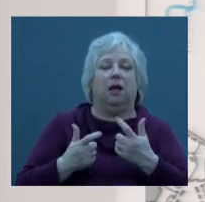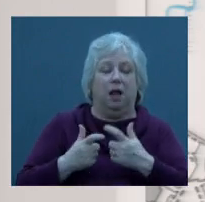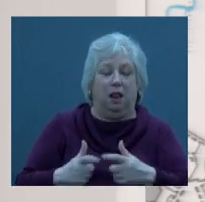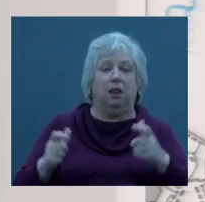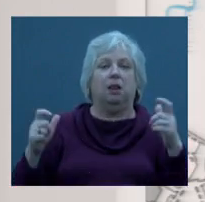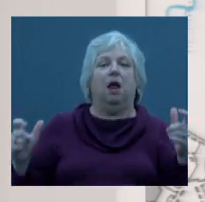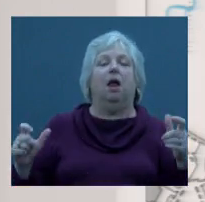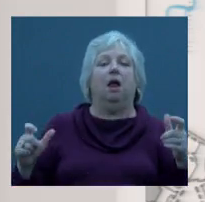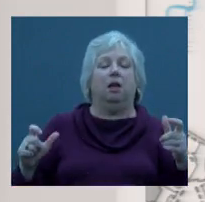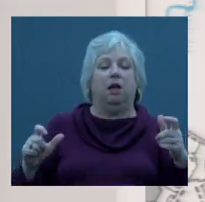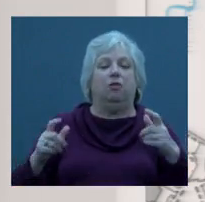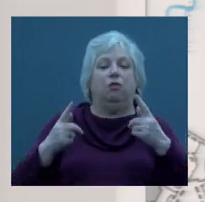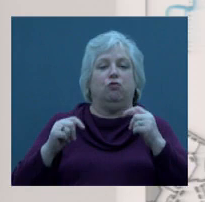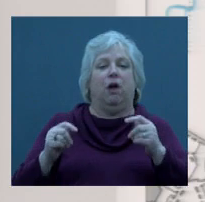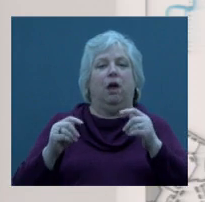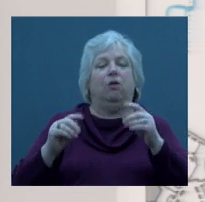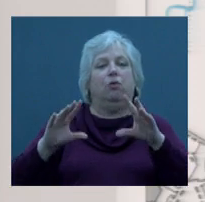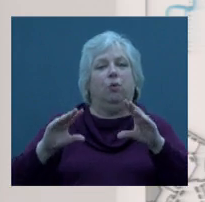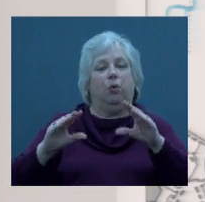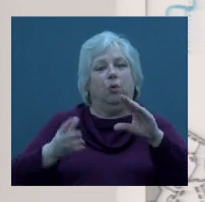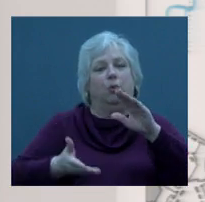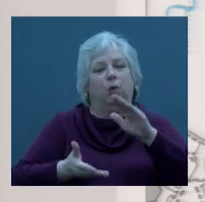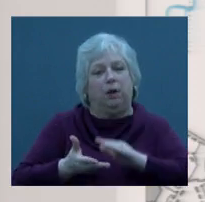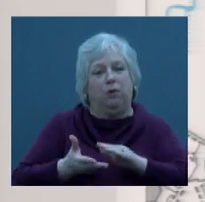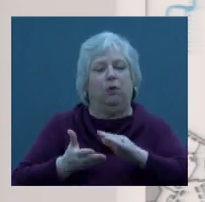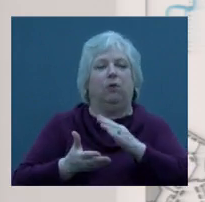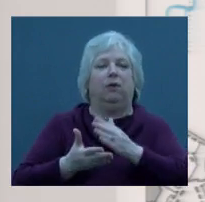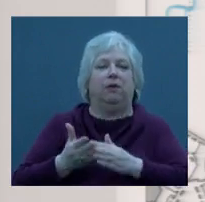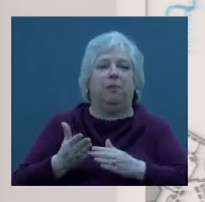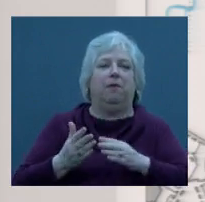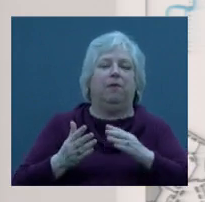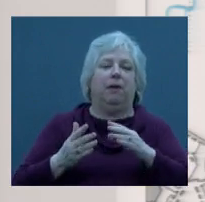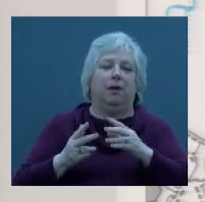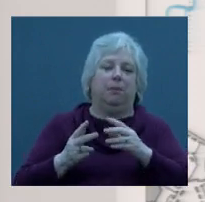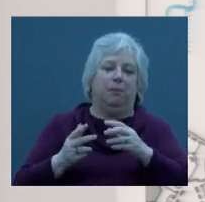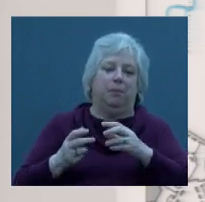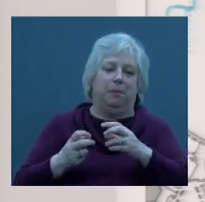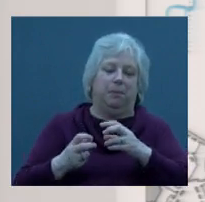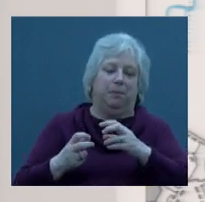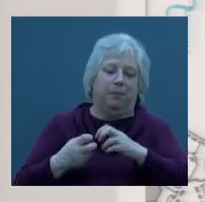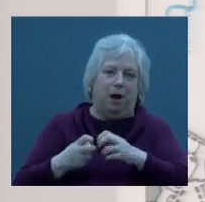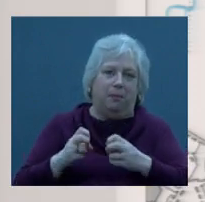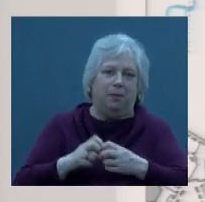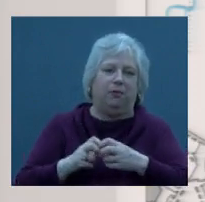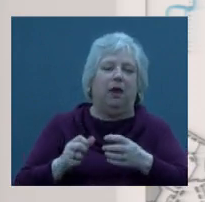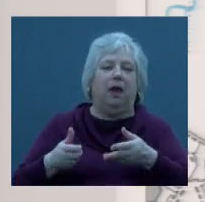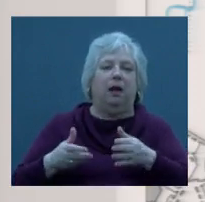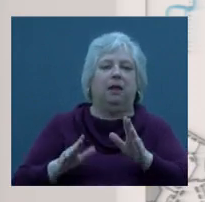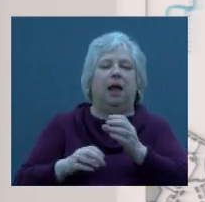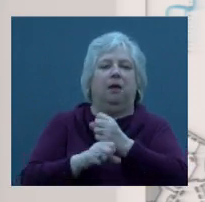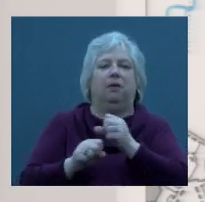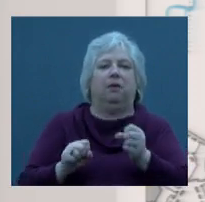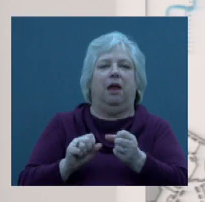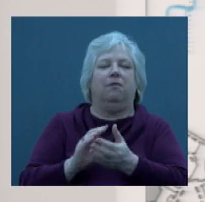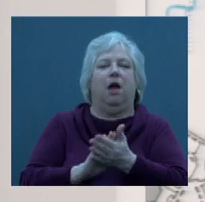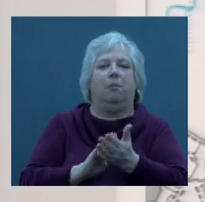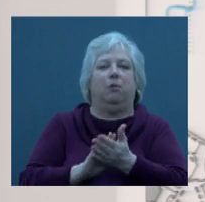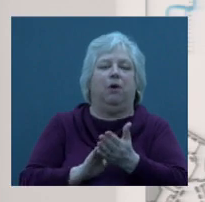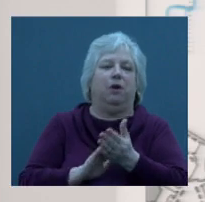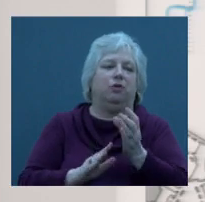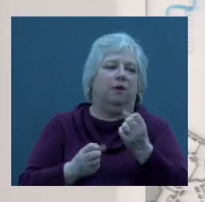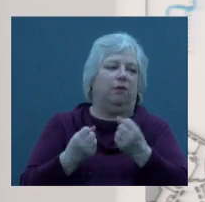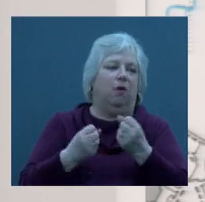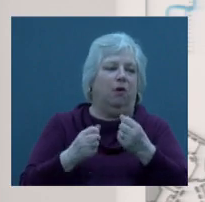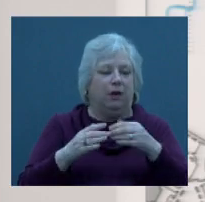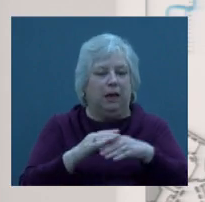here to try to alleviate any of those concerns and the congestion and just allow the safe operation of the vehicles to get in and out of the facility,